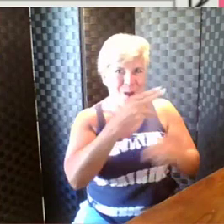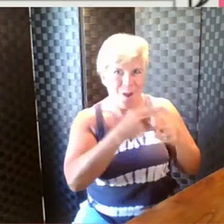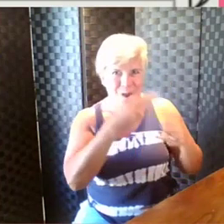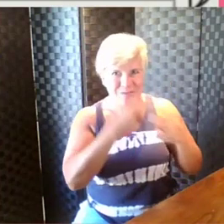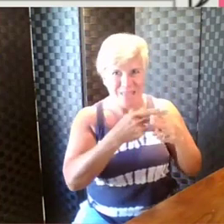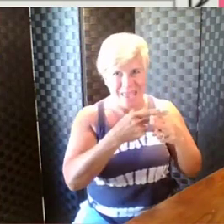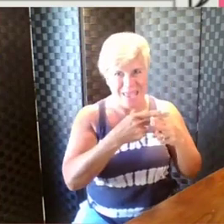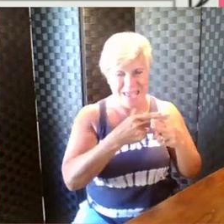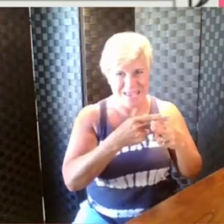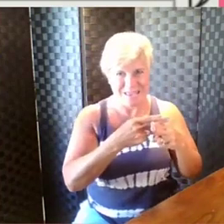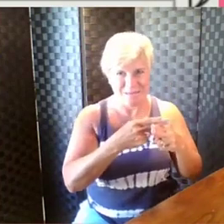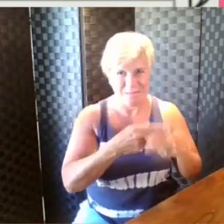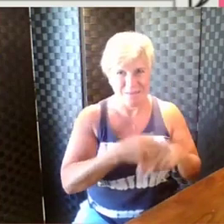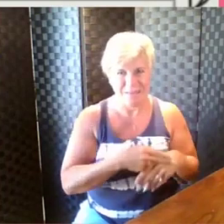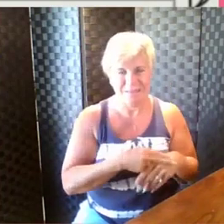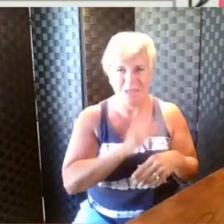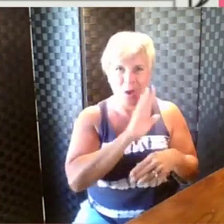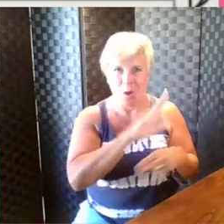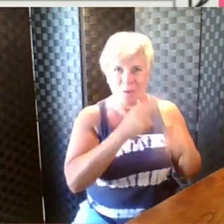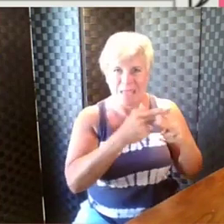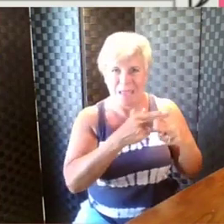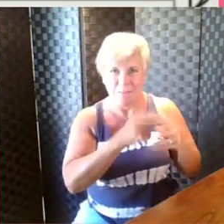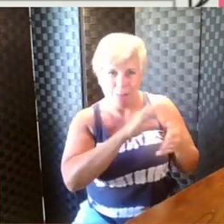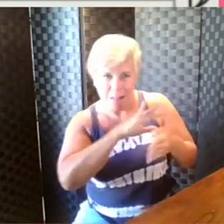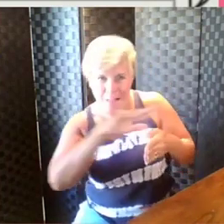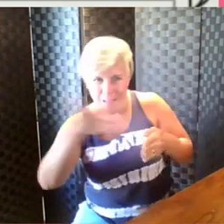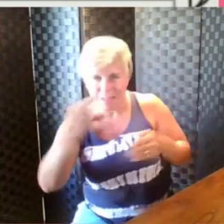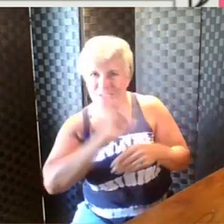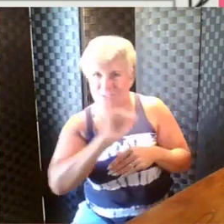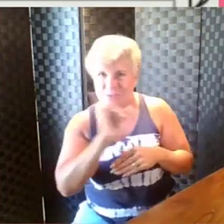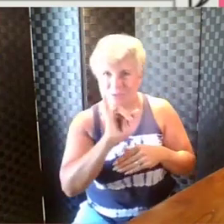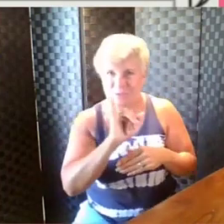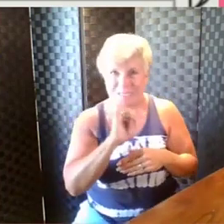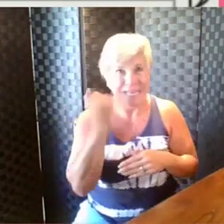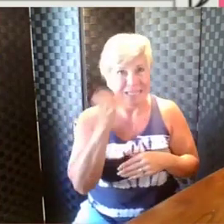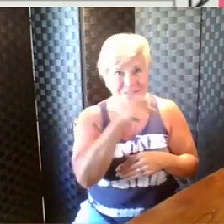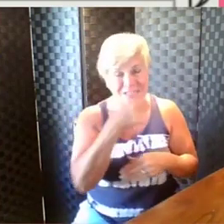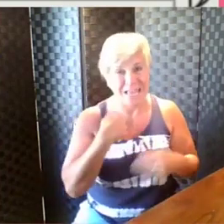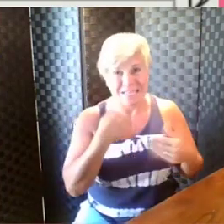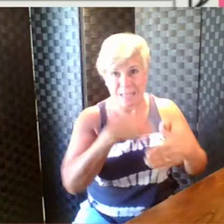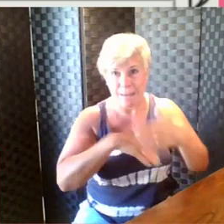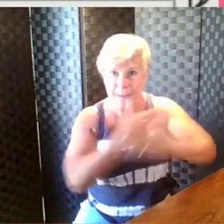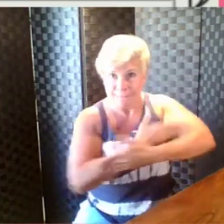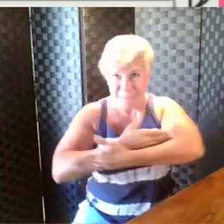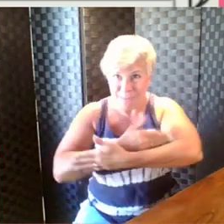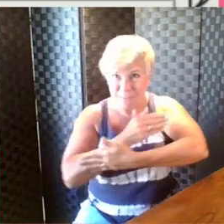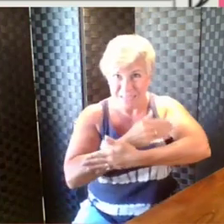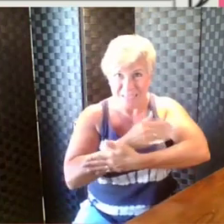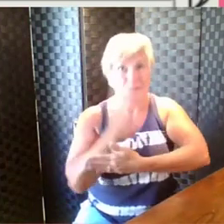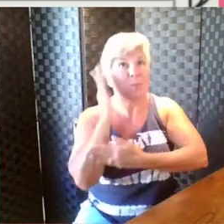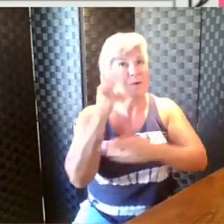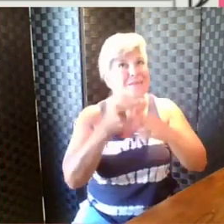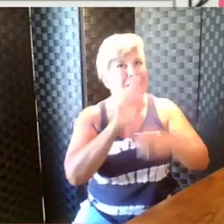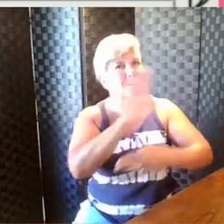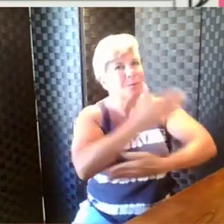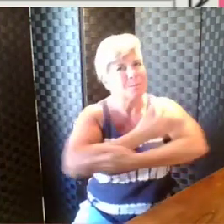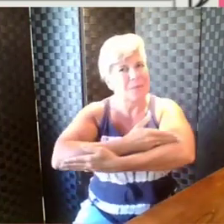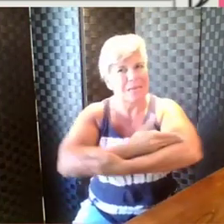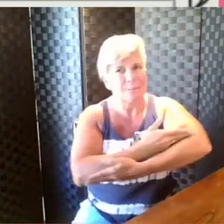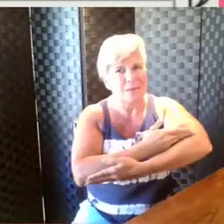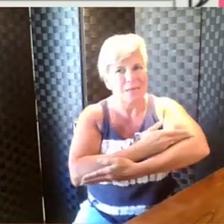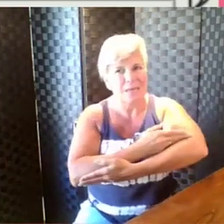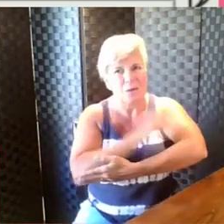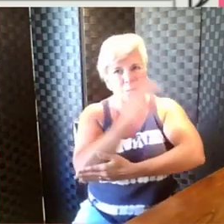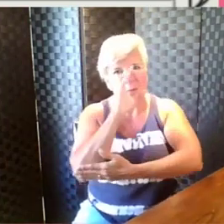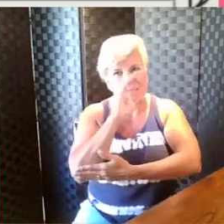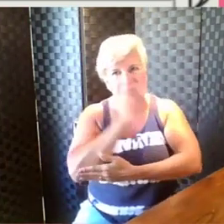that she's going to name her baby, if it's a girl, Chrysanthemum. Think about a time where you have maybe